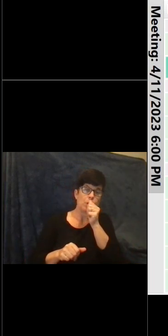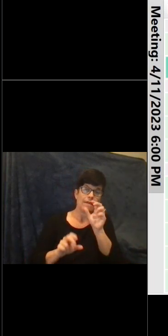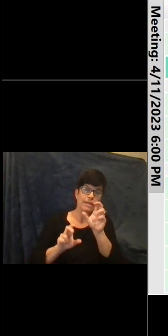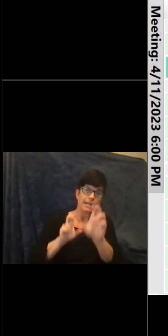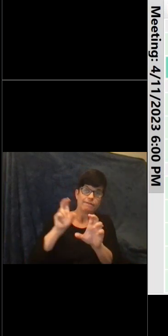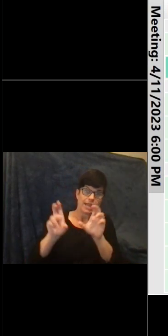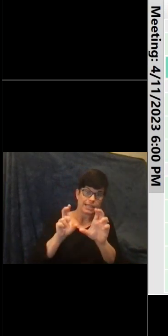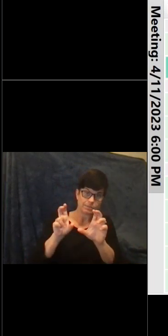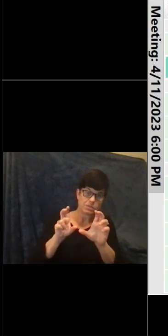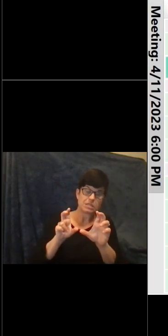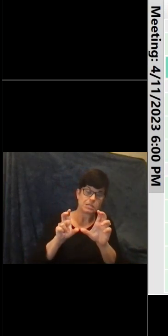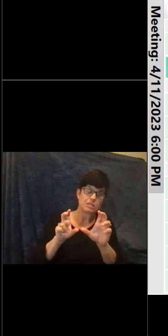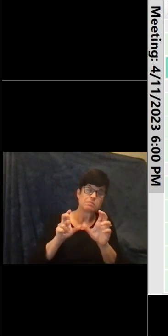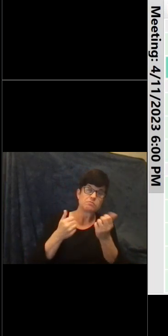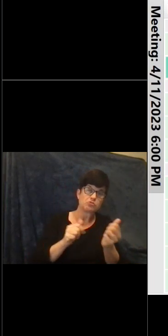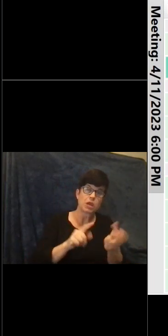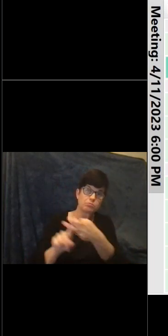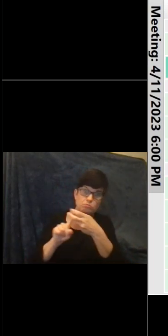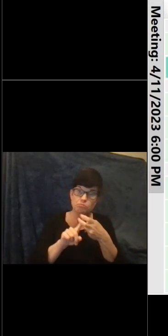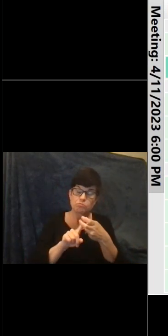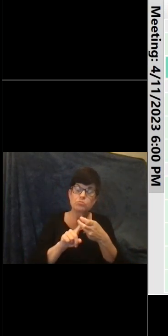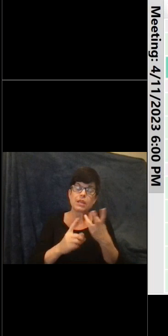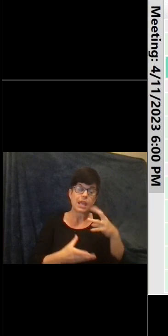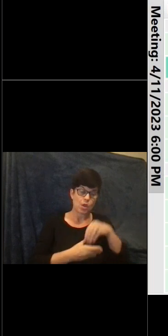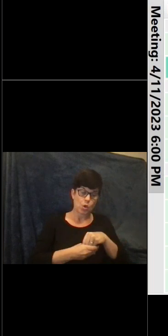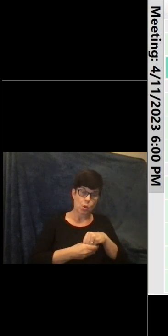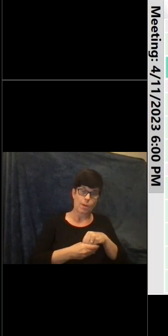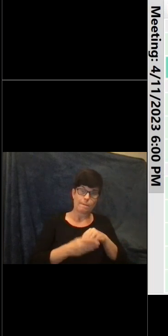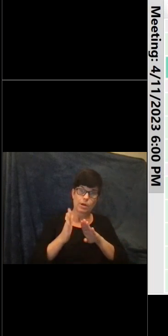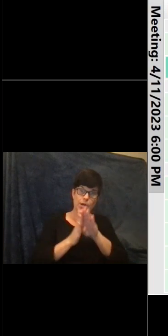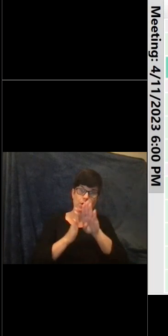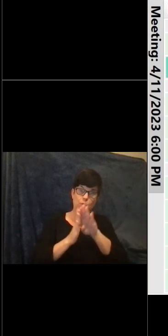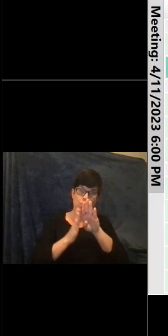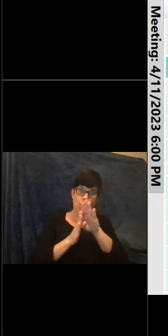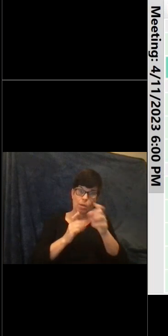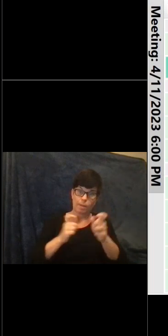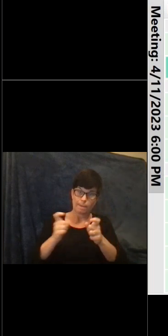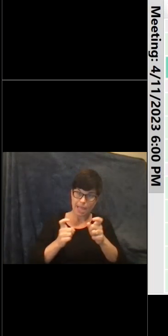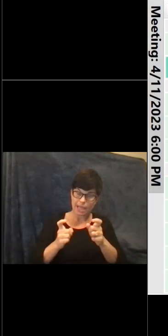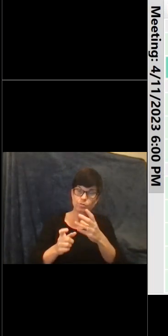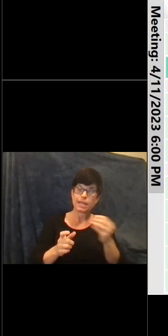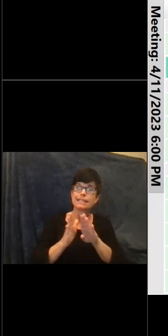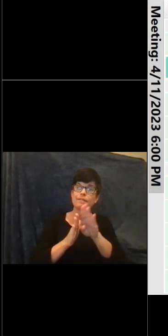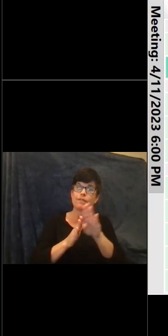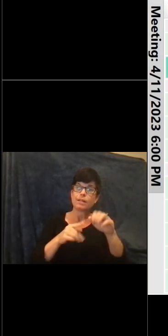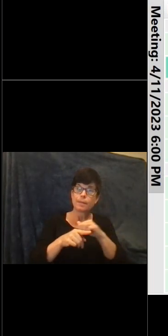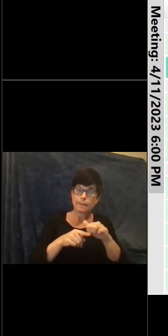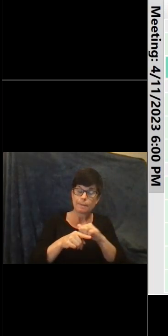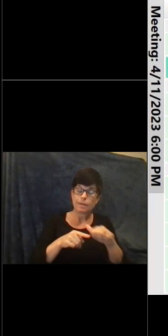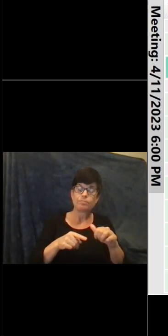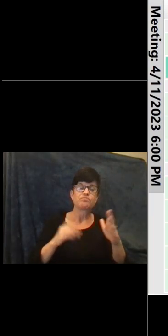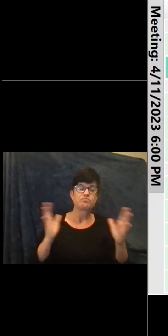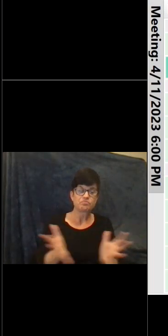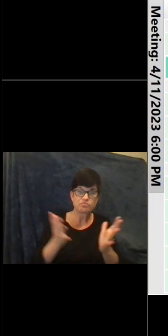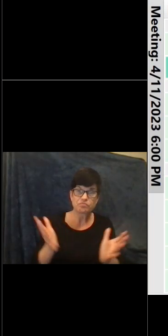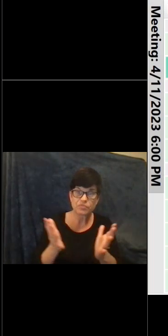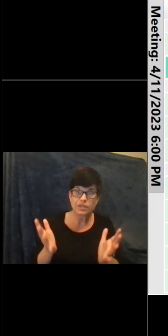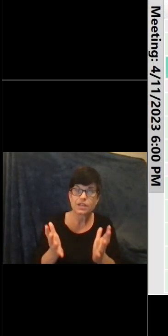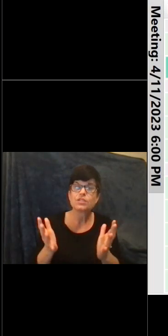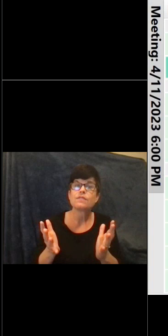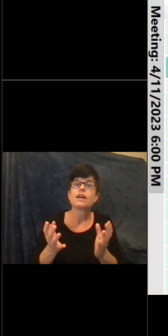to incorporate innovative growth management and development practice to, again, to foster resilient economy, also while protecting